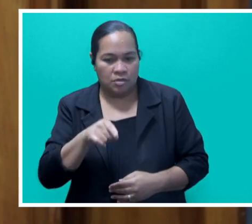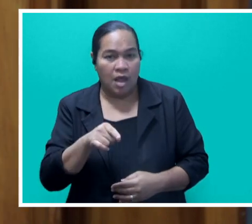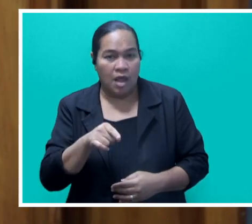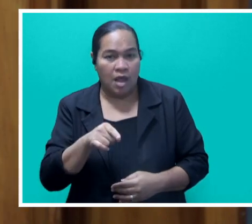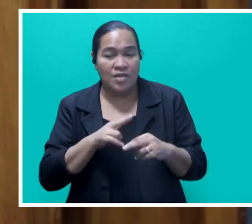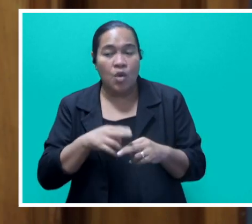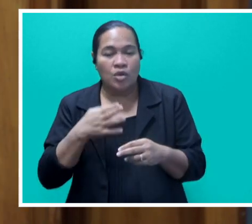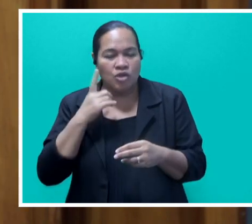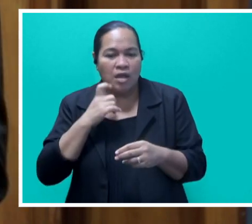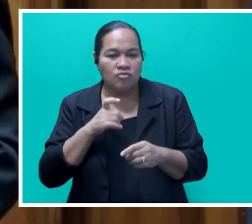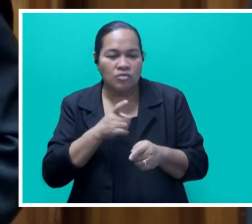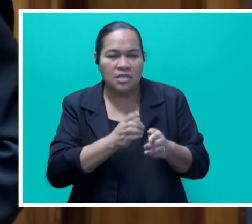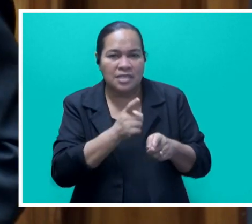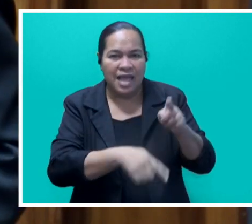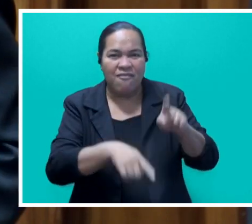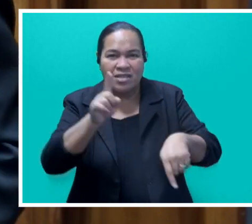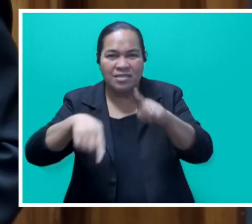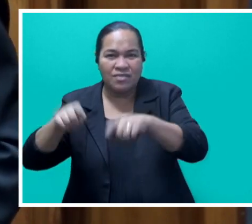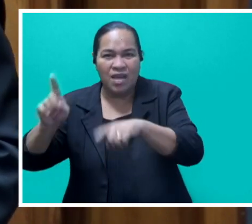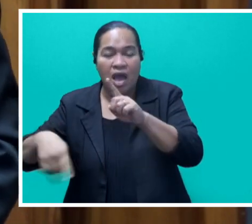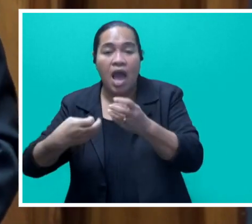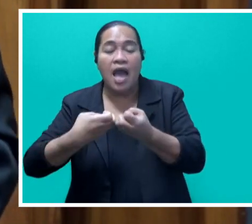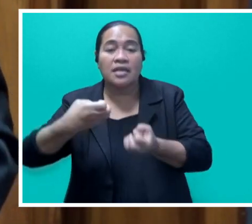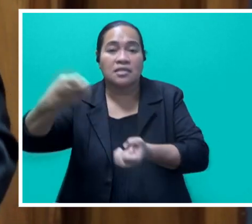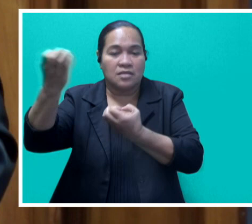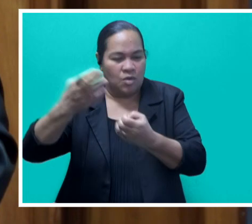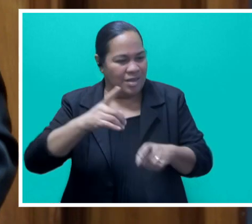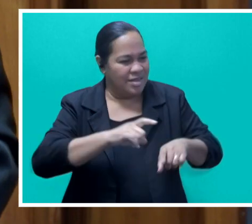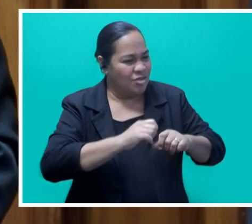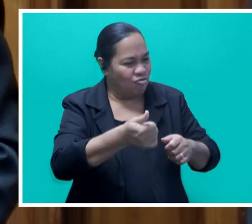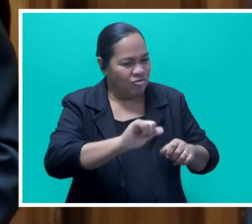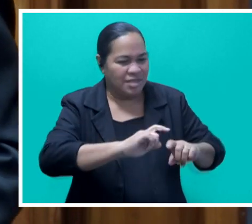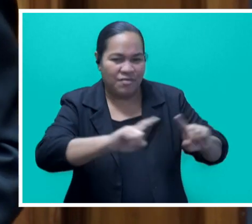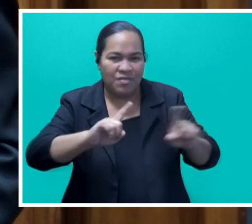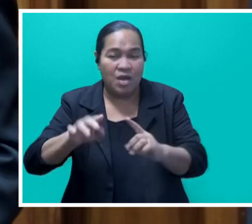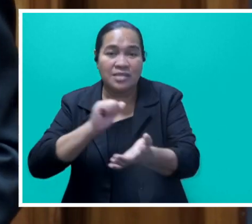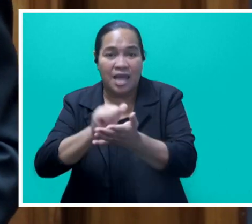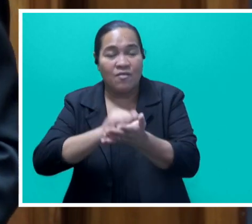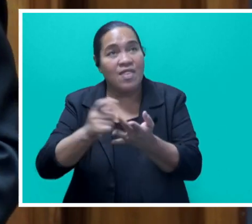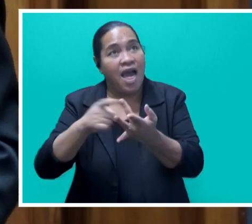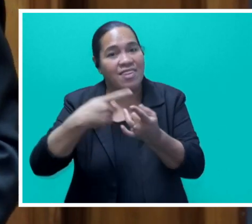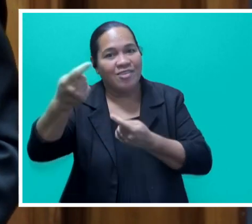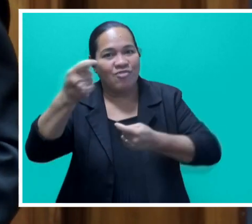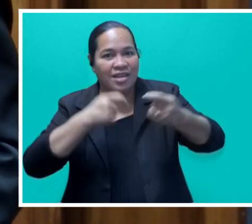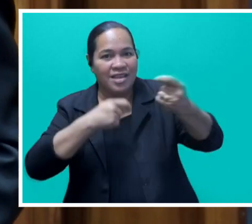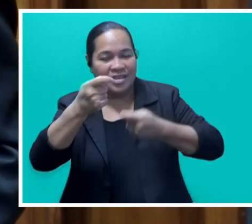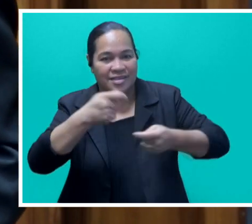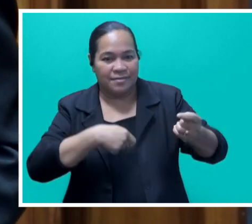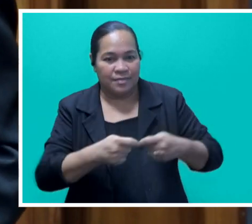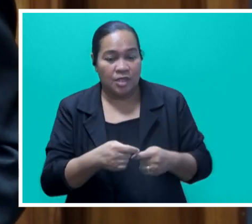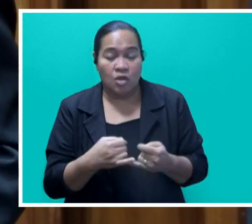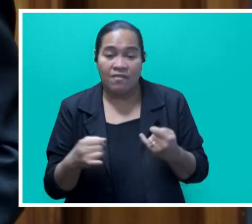by diversifying our exports across a large number of products and trading partners. To do this, it